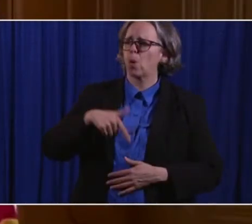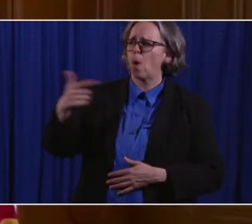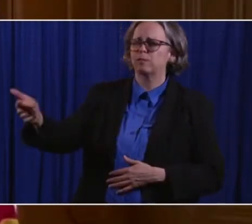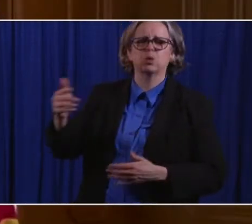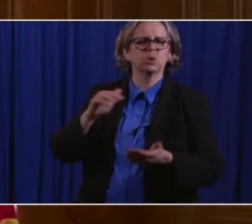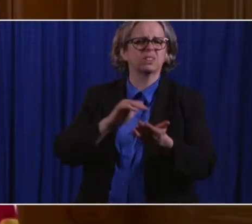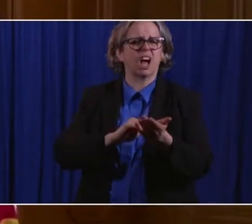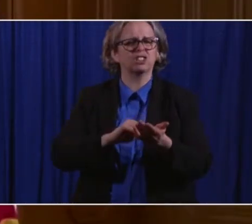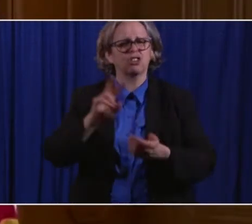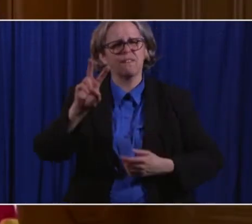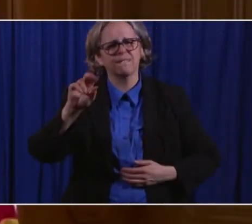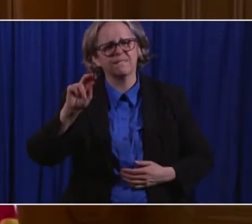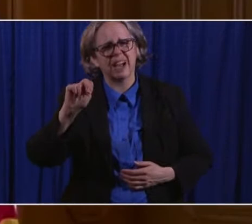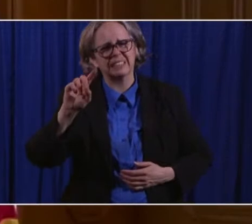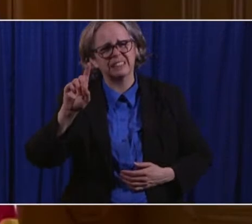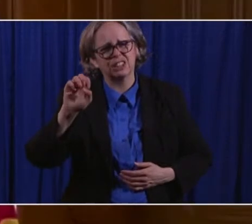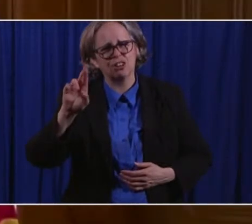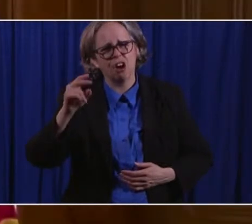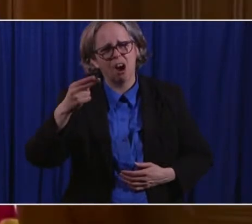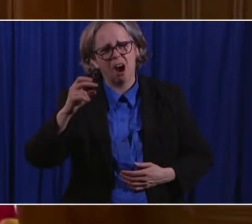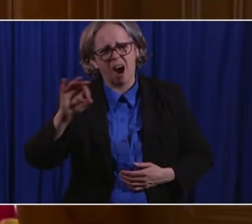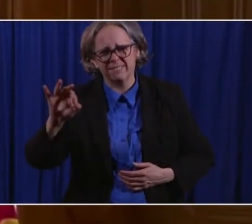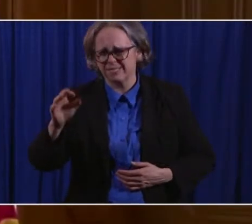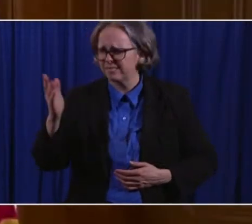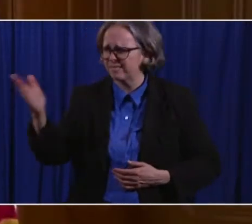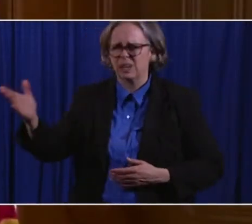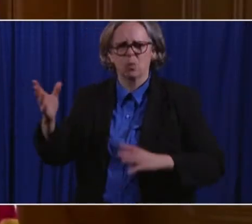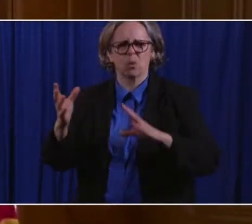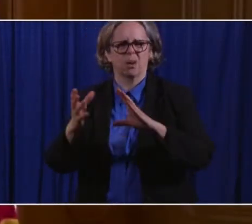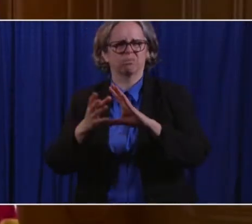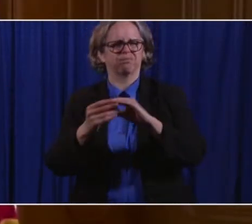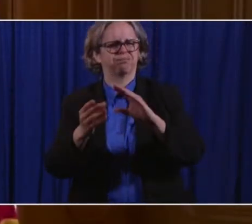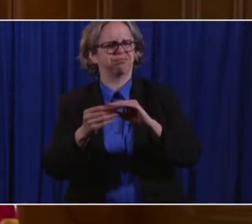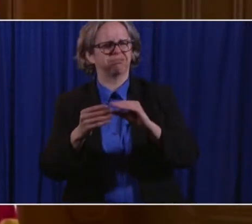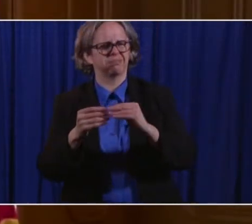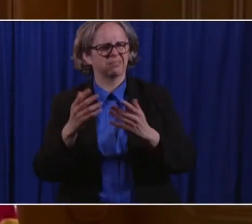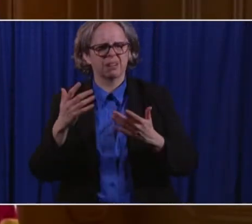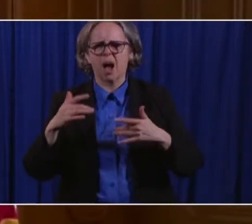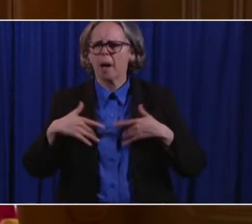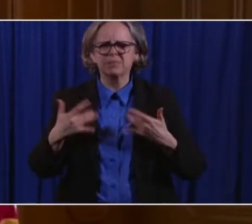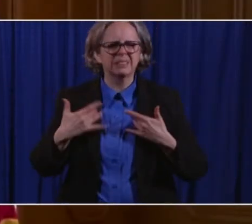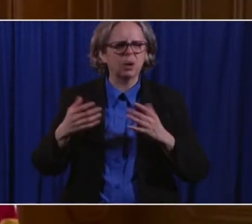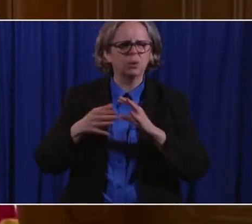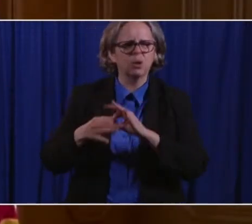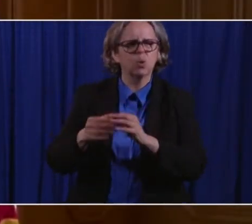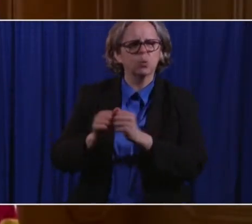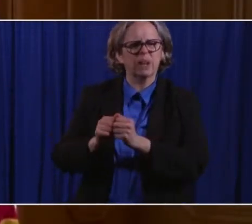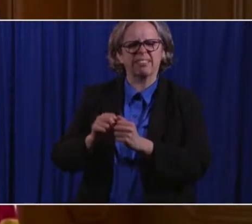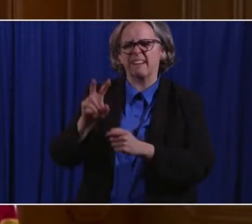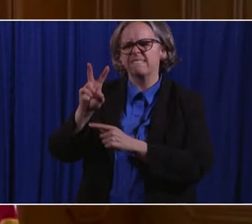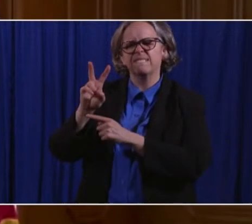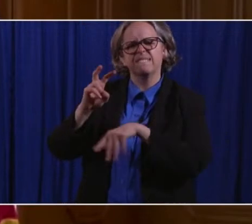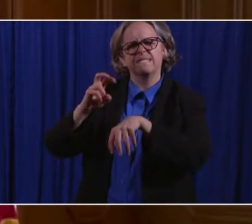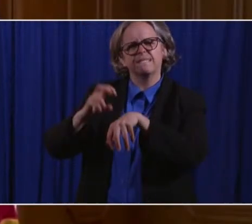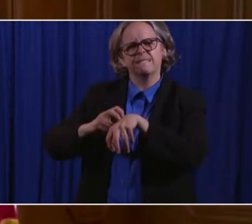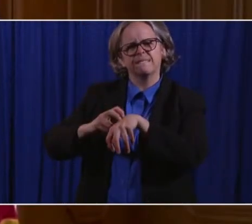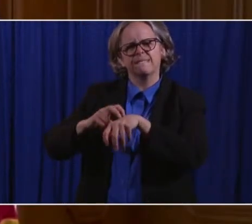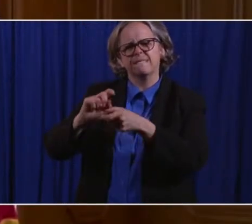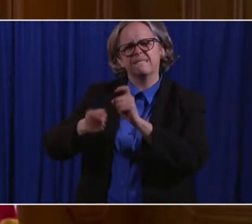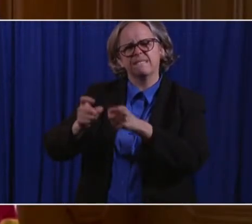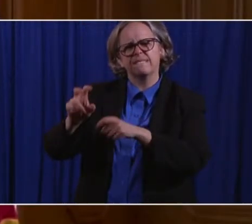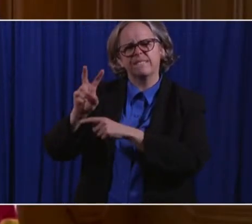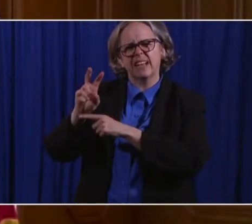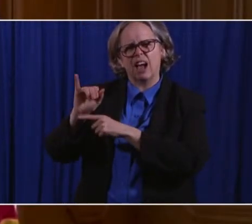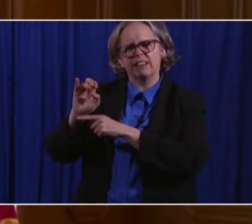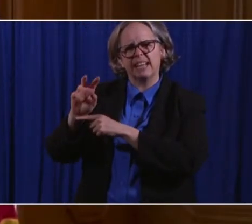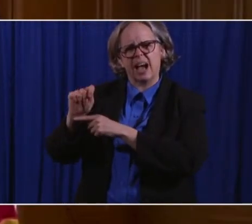an update in regard to the variants. This is something that he is following every single day. And Doctor, thank